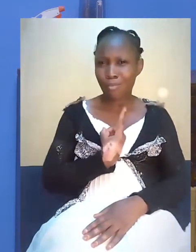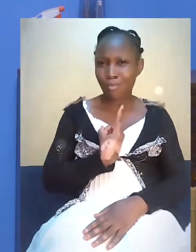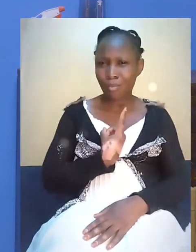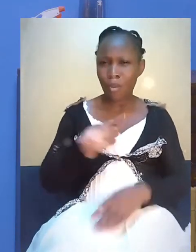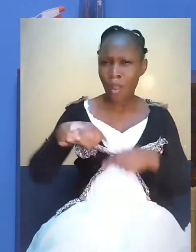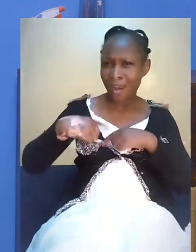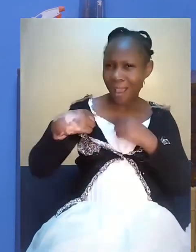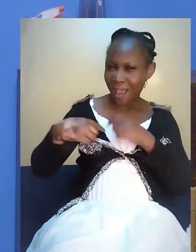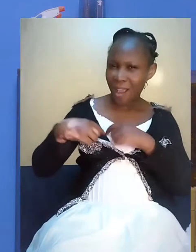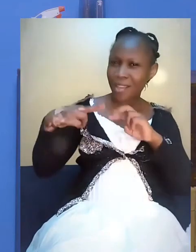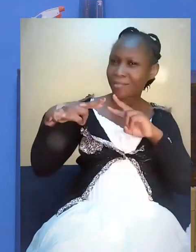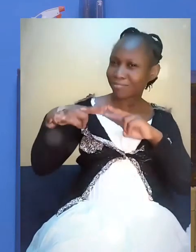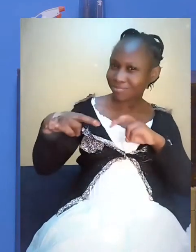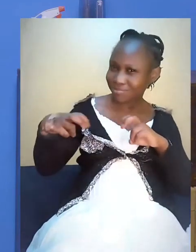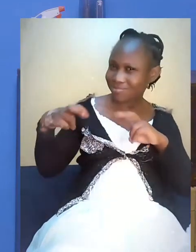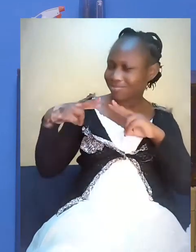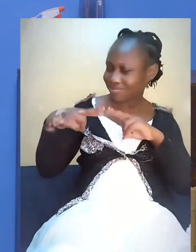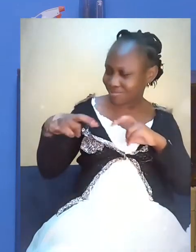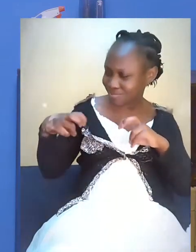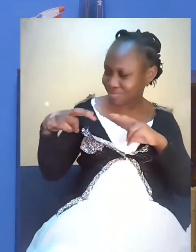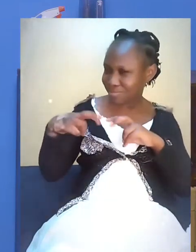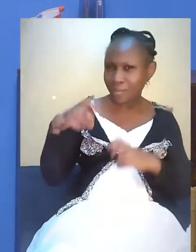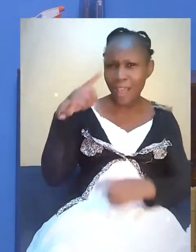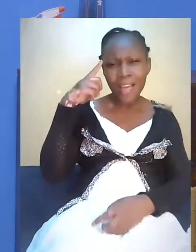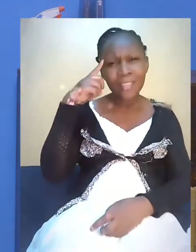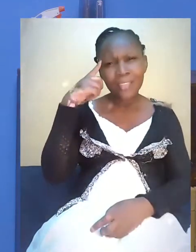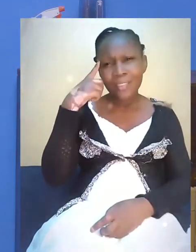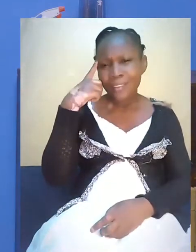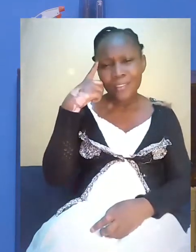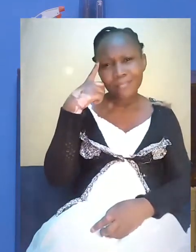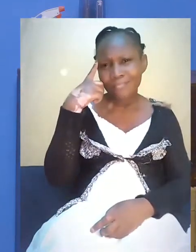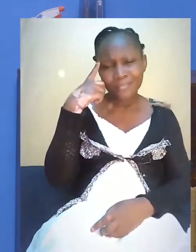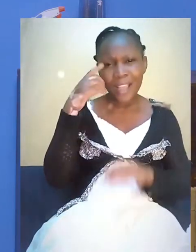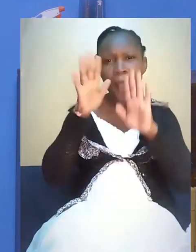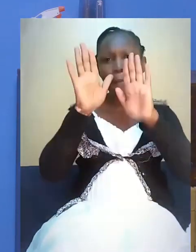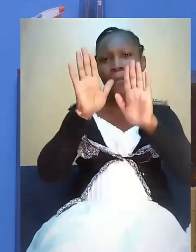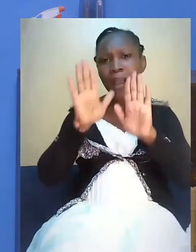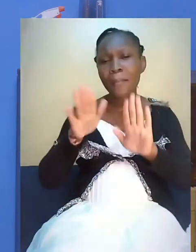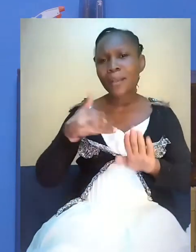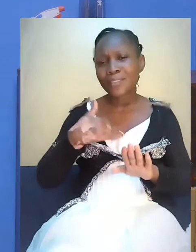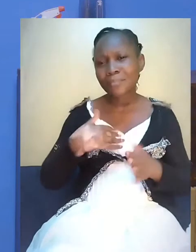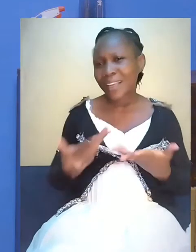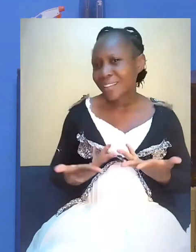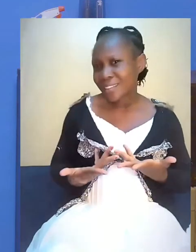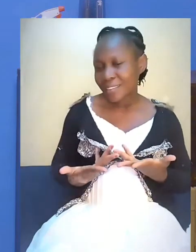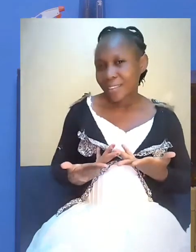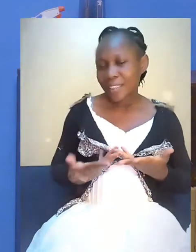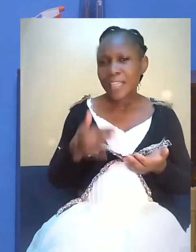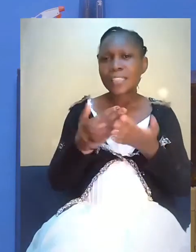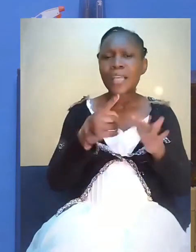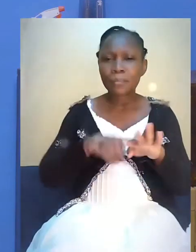soul searching, just self-analysis, and just thinking, what am I doing? What's my purpose? At a time where I got to read